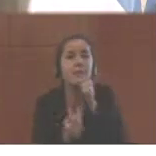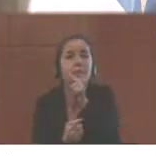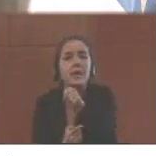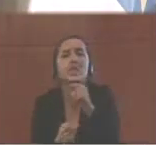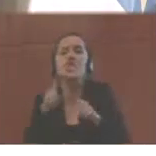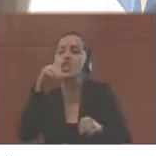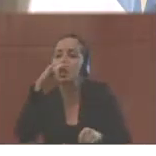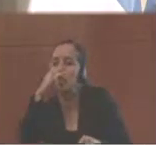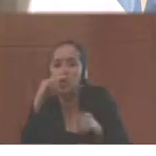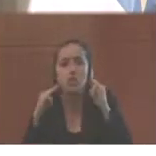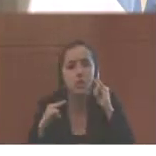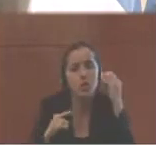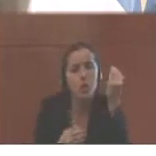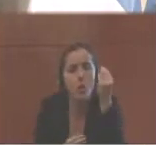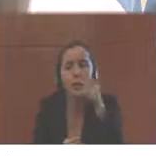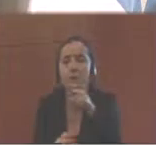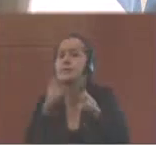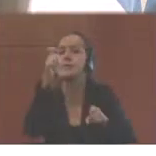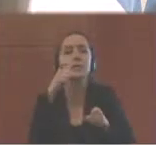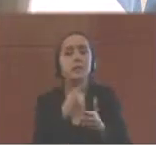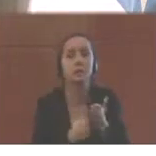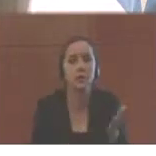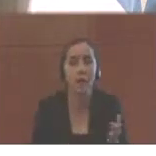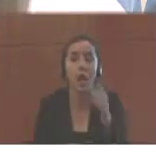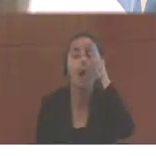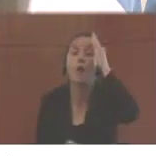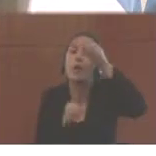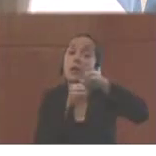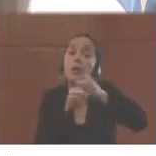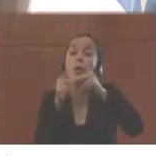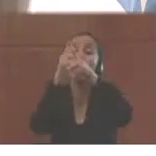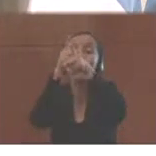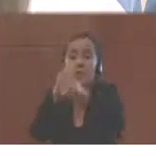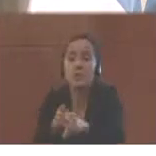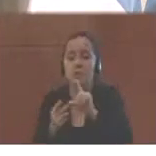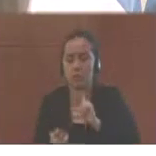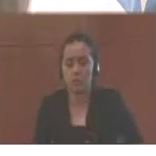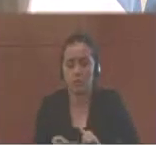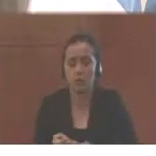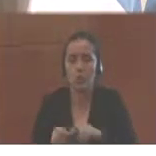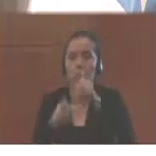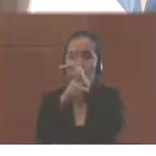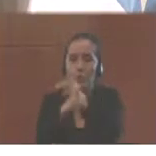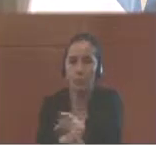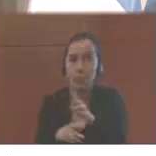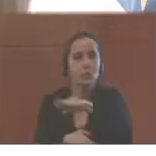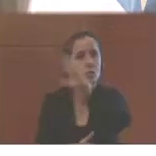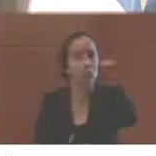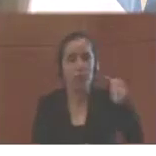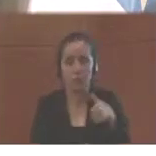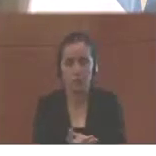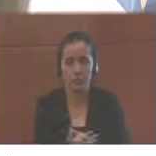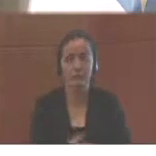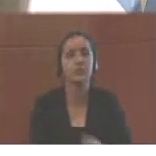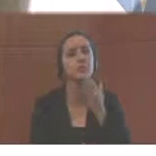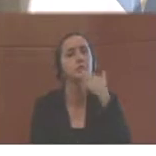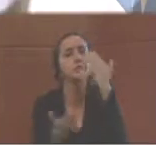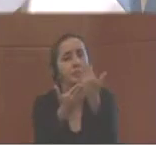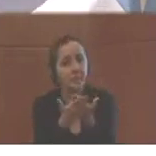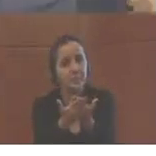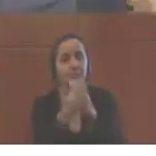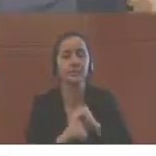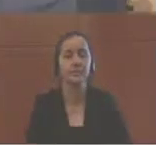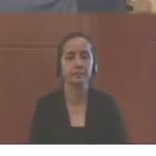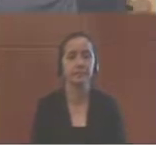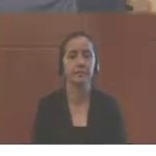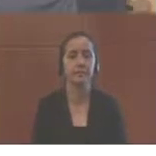the needs of the boys, girls, adolescents, and youth in protection of of youth, of health and